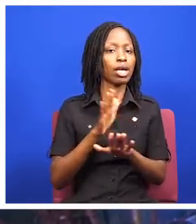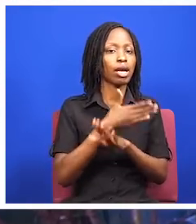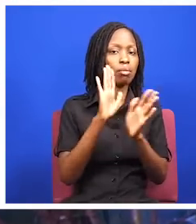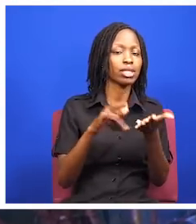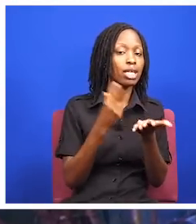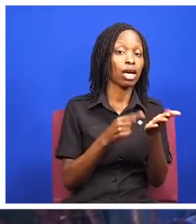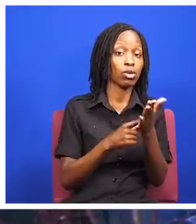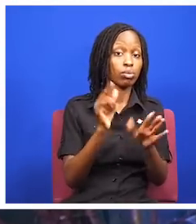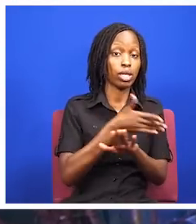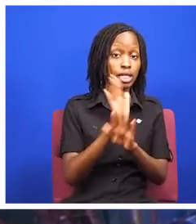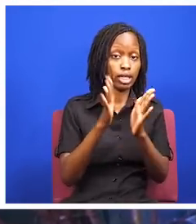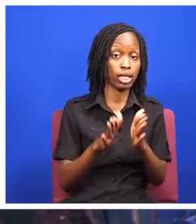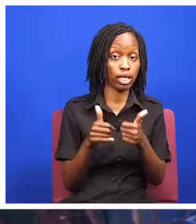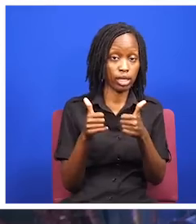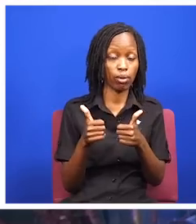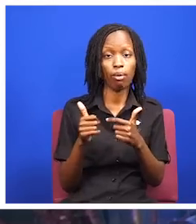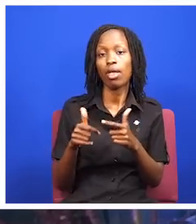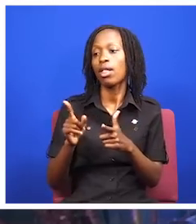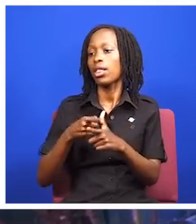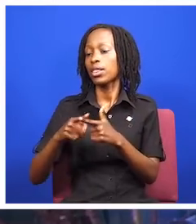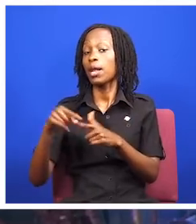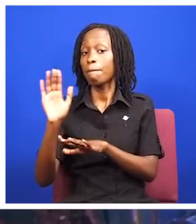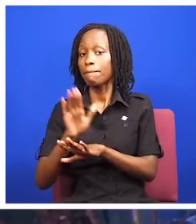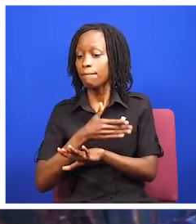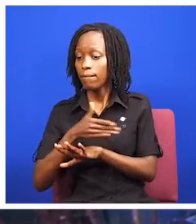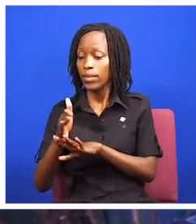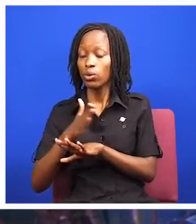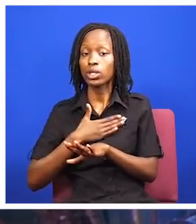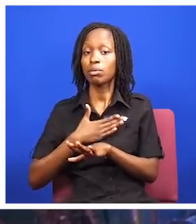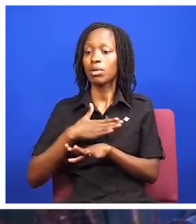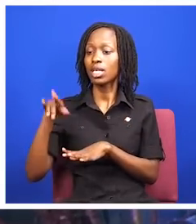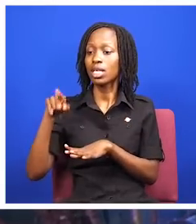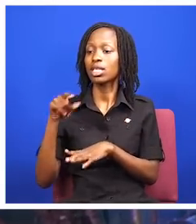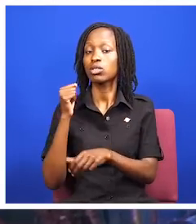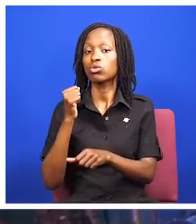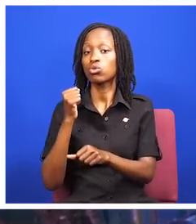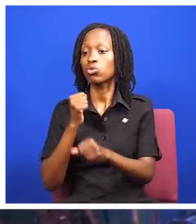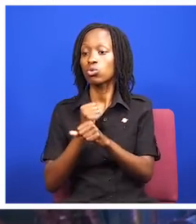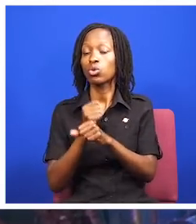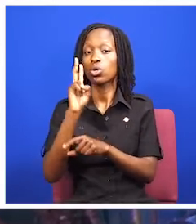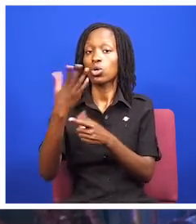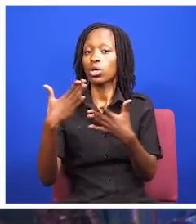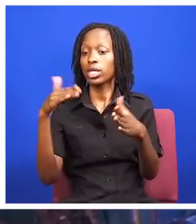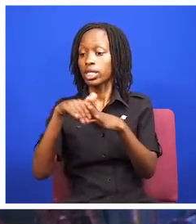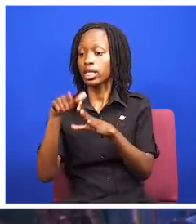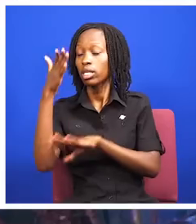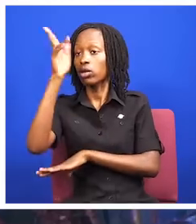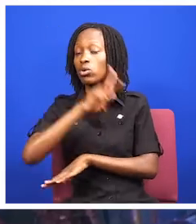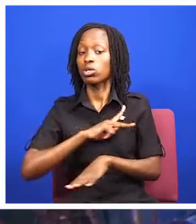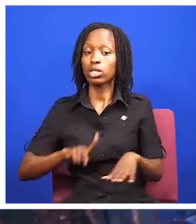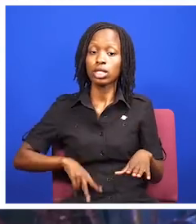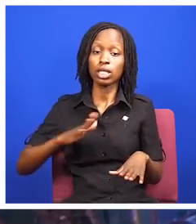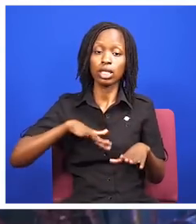or a gospel artist. My music should do 2 things in the kingdom of God. Number